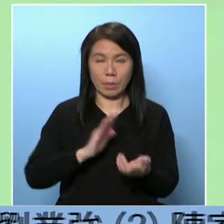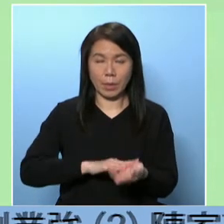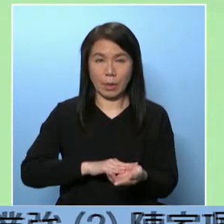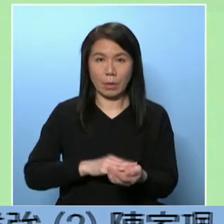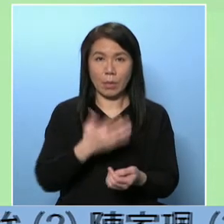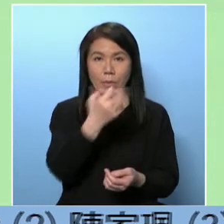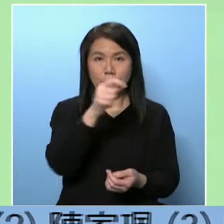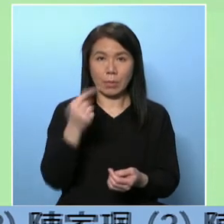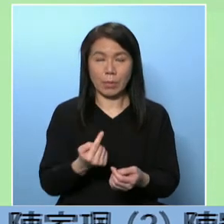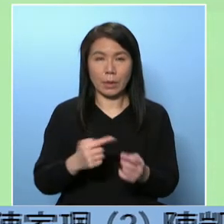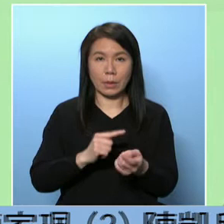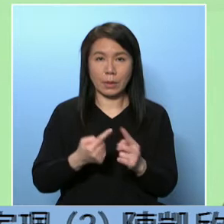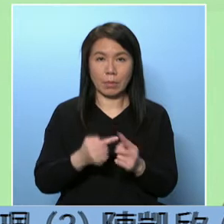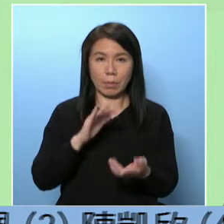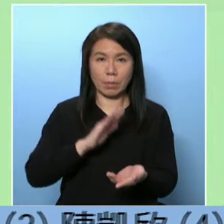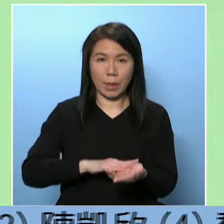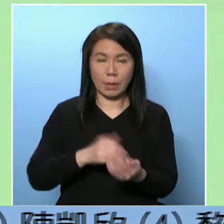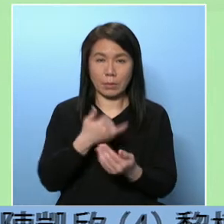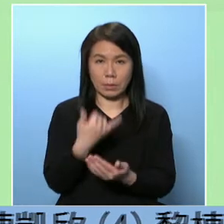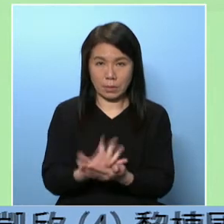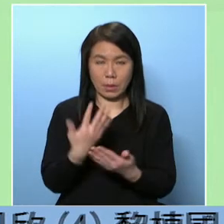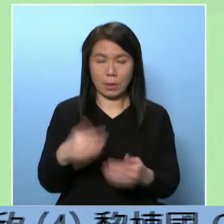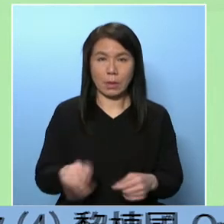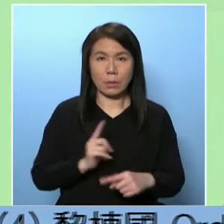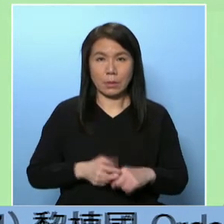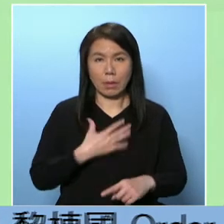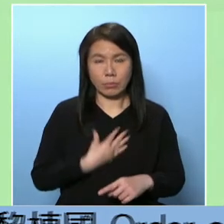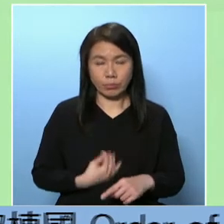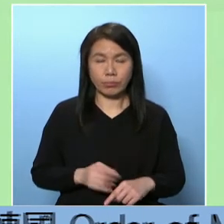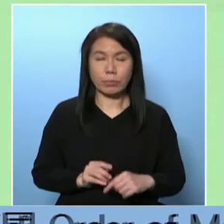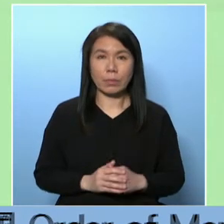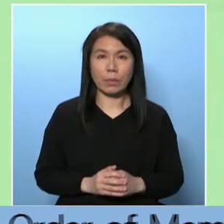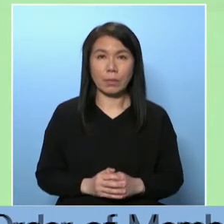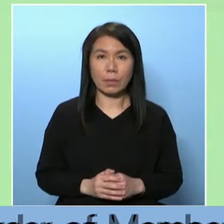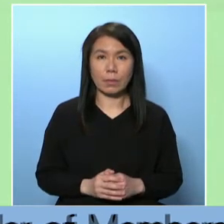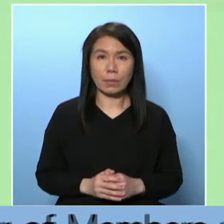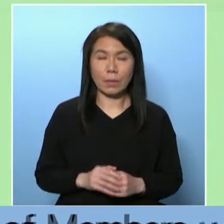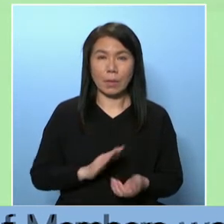1.3 million confirmed and 500,000 deaths due to Omicron.